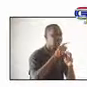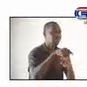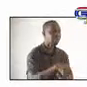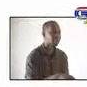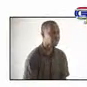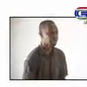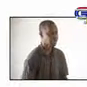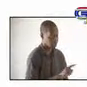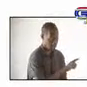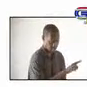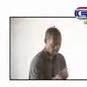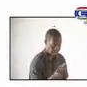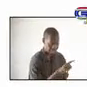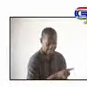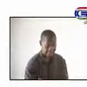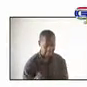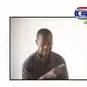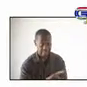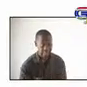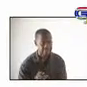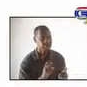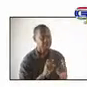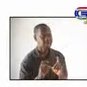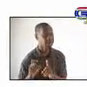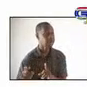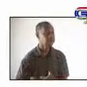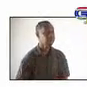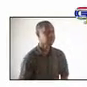and then you underline it.